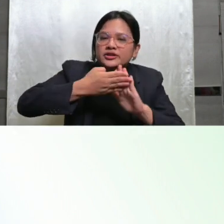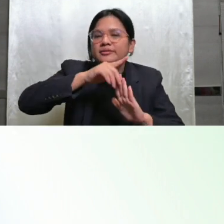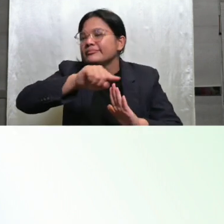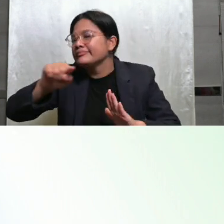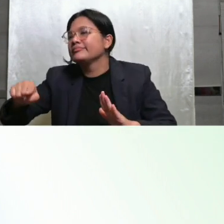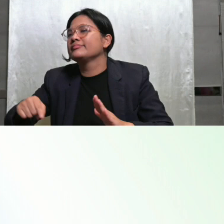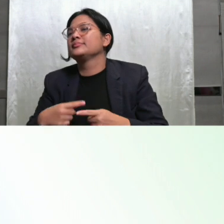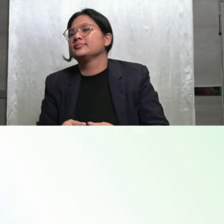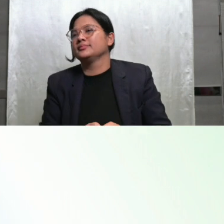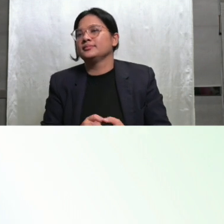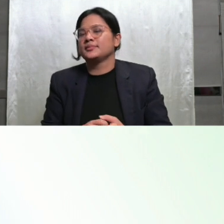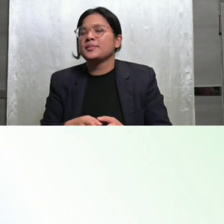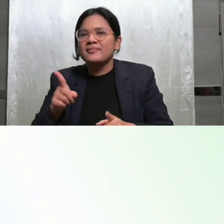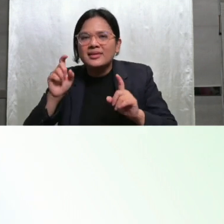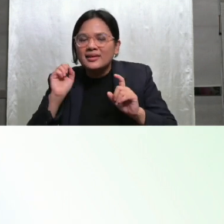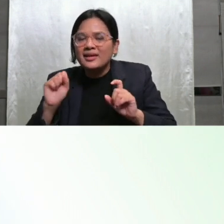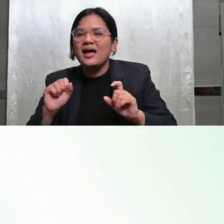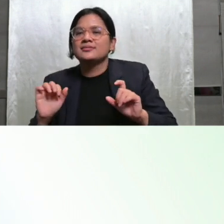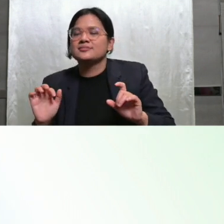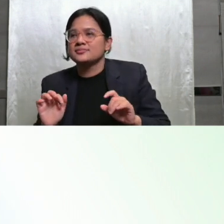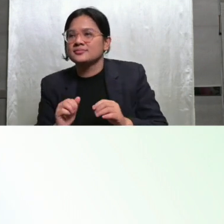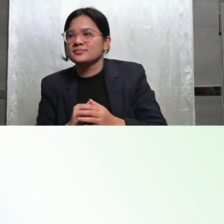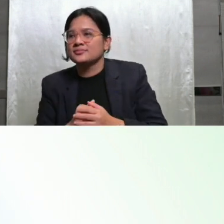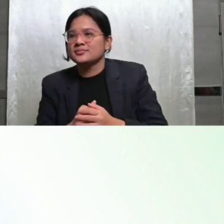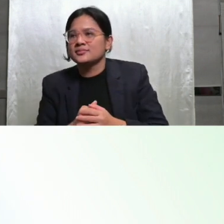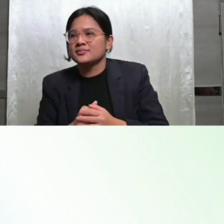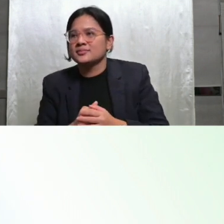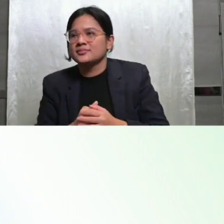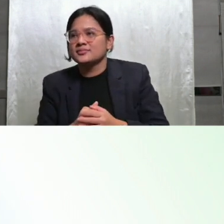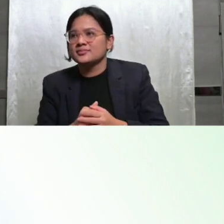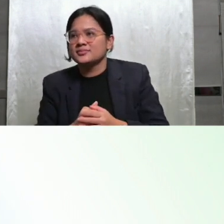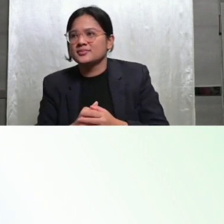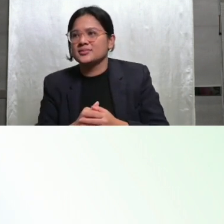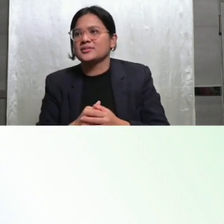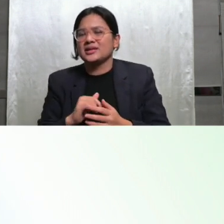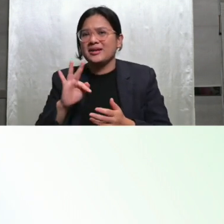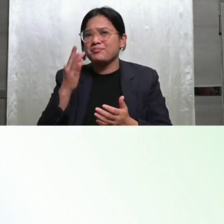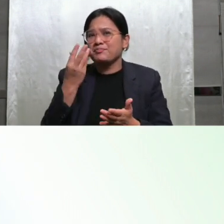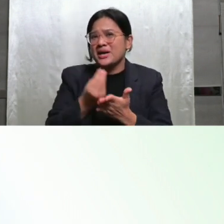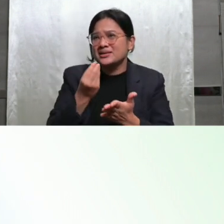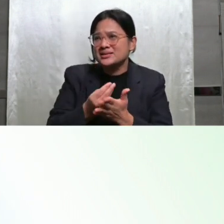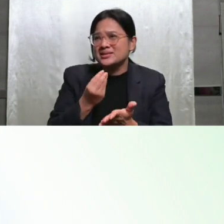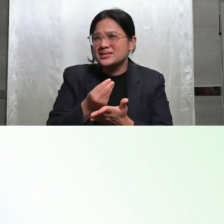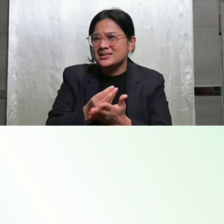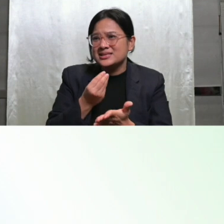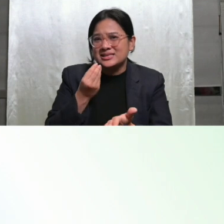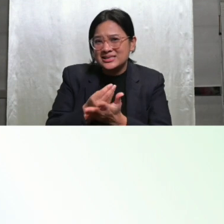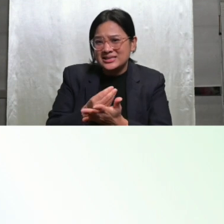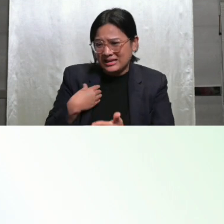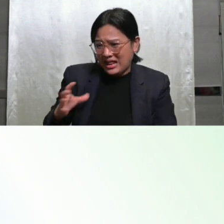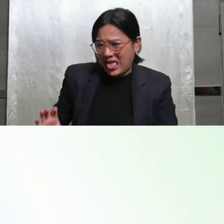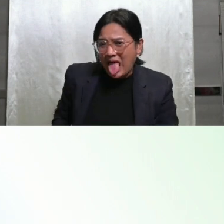about throwing money to everything, but it is to get something better out of it. There's a video, I don't know if we can